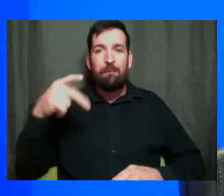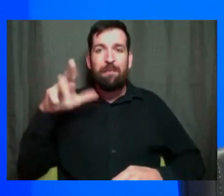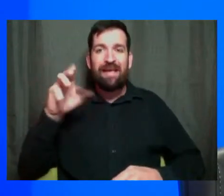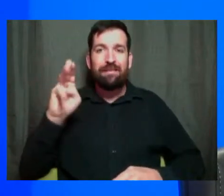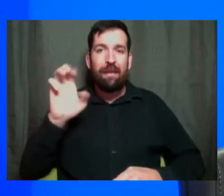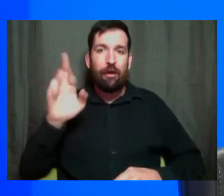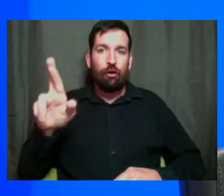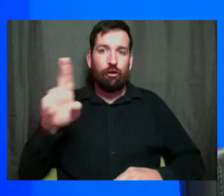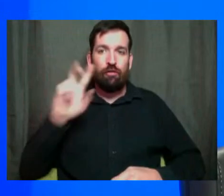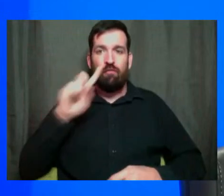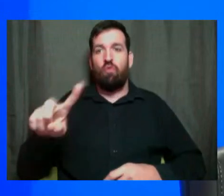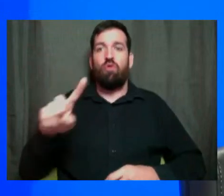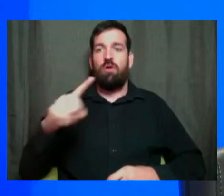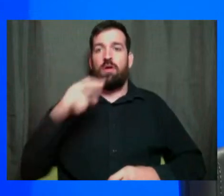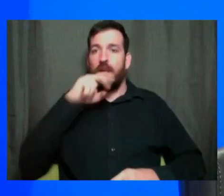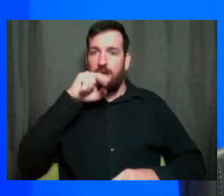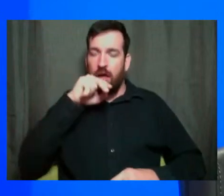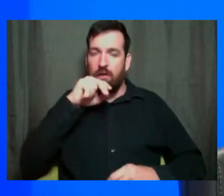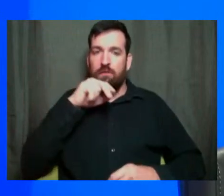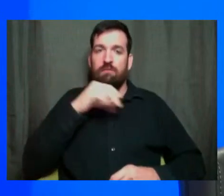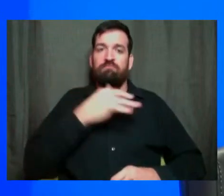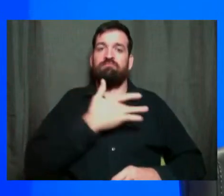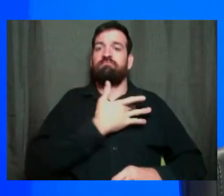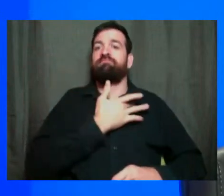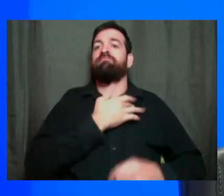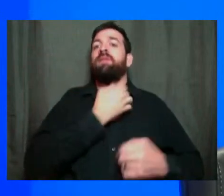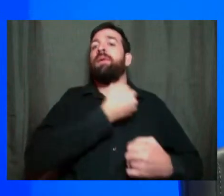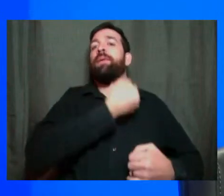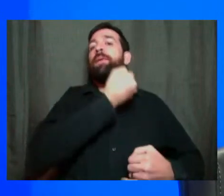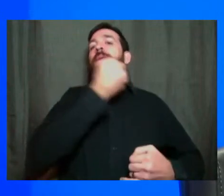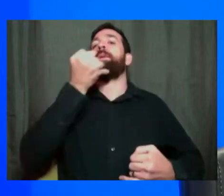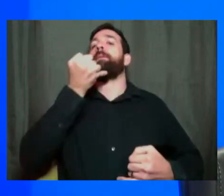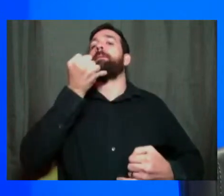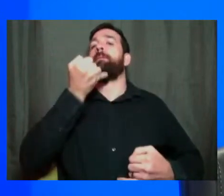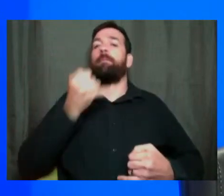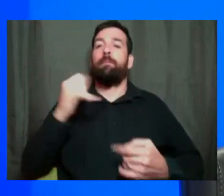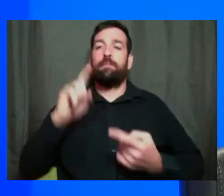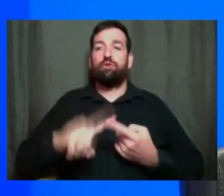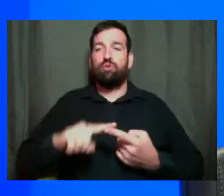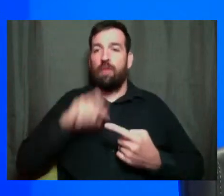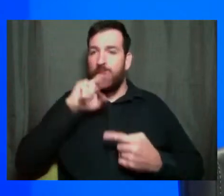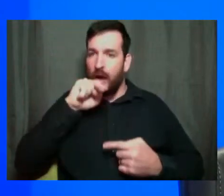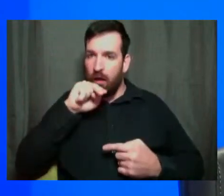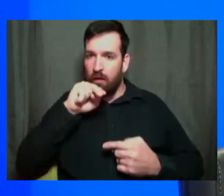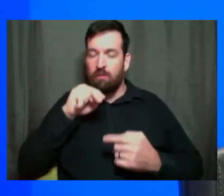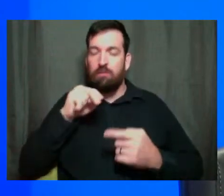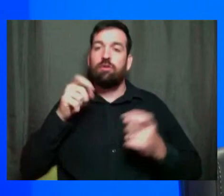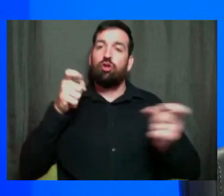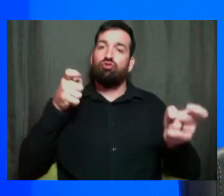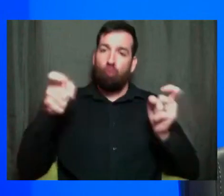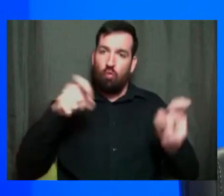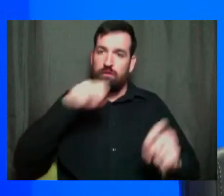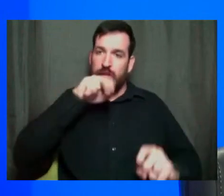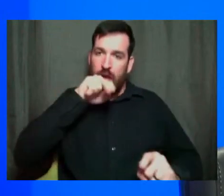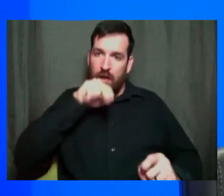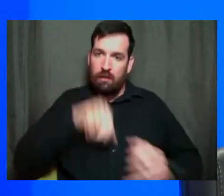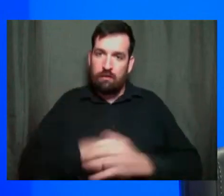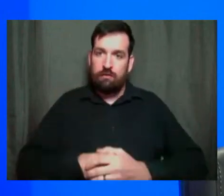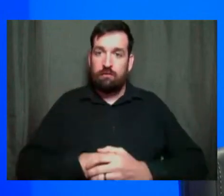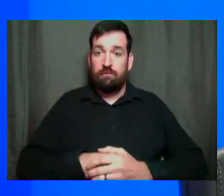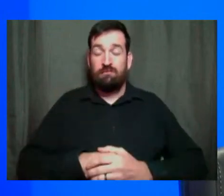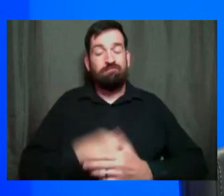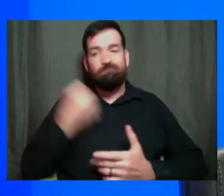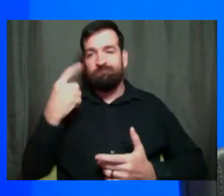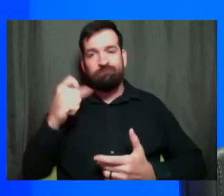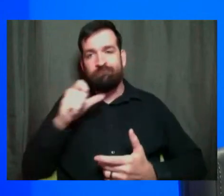And it's under the clavicle, runs a wire up to your neck to the nerve that controls the tongue motion. Not all patients are candidates